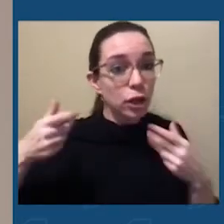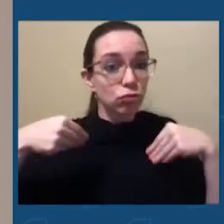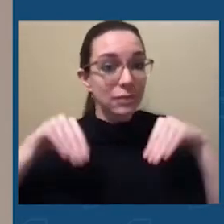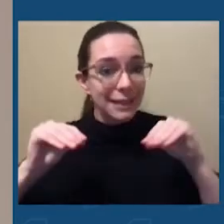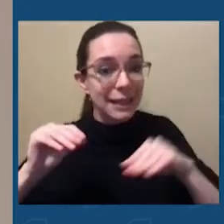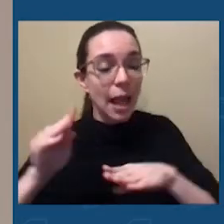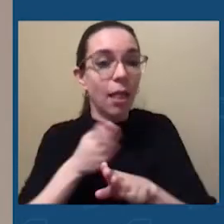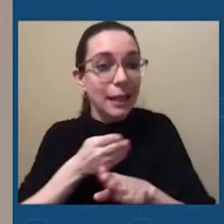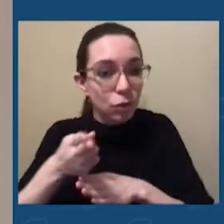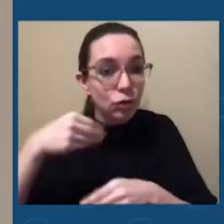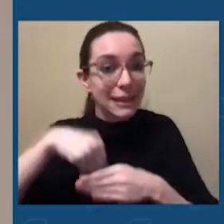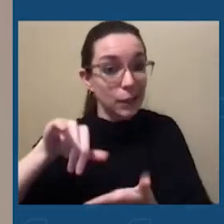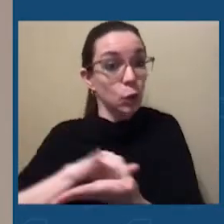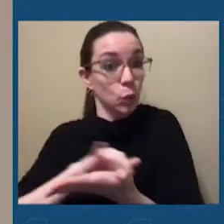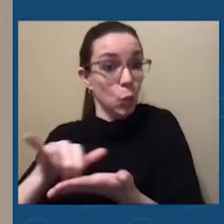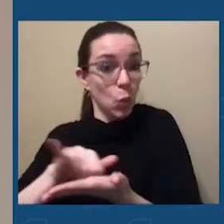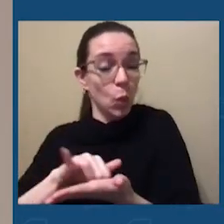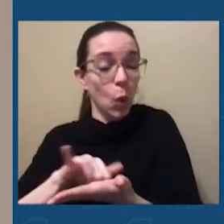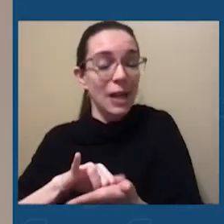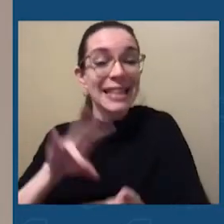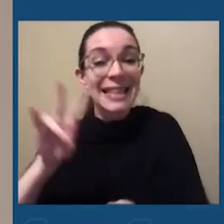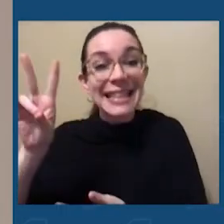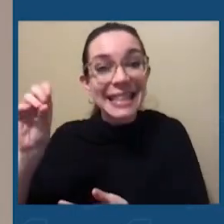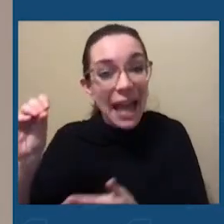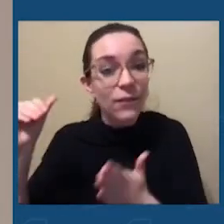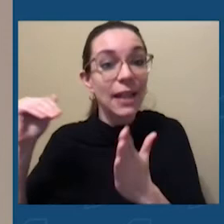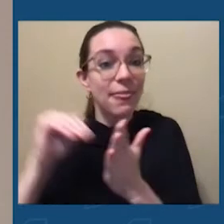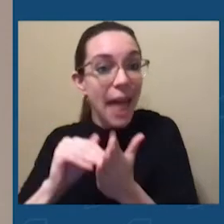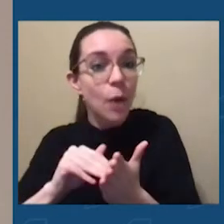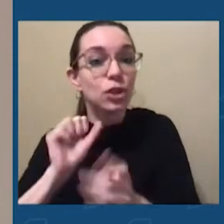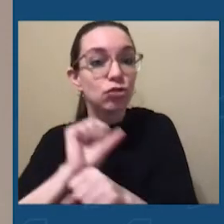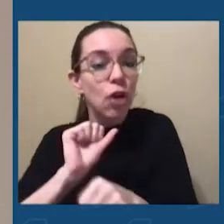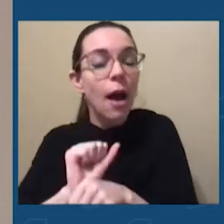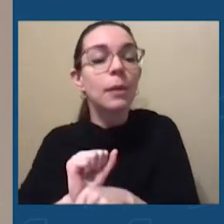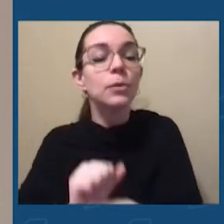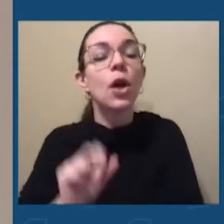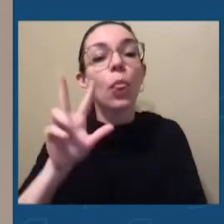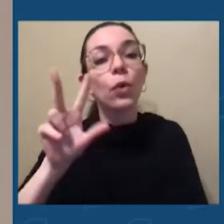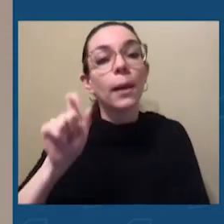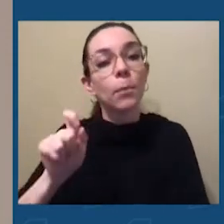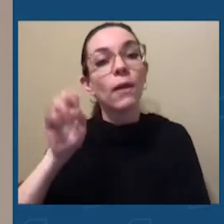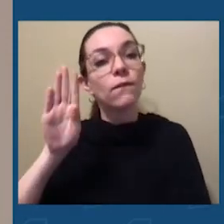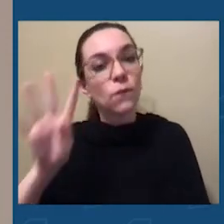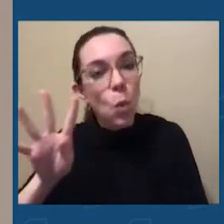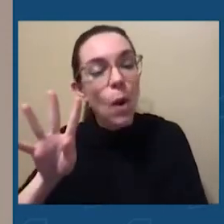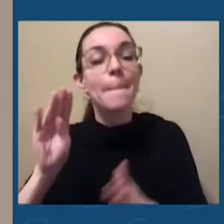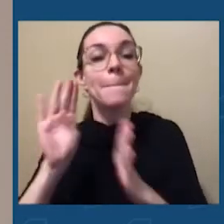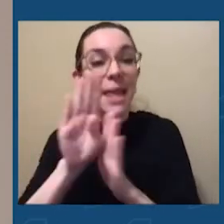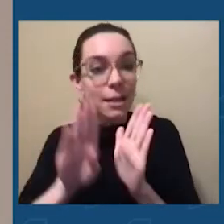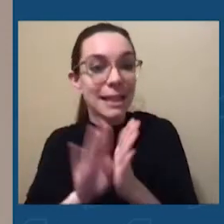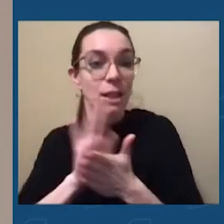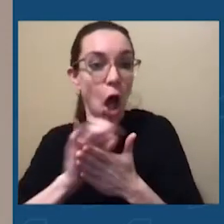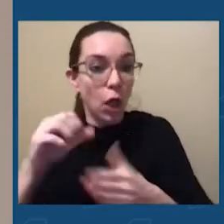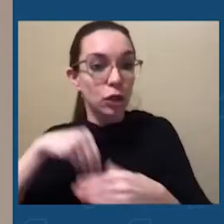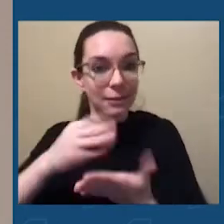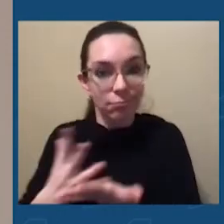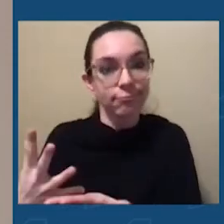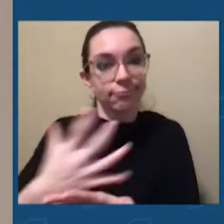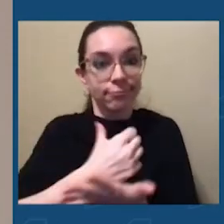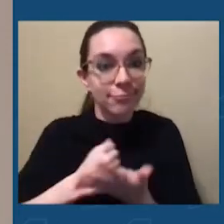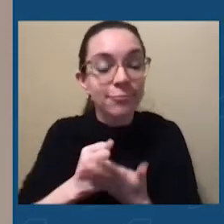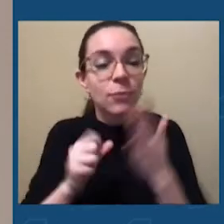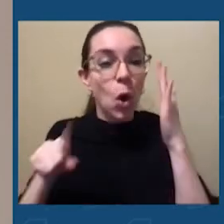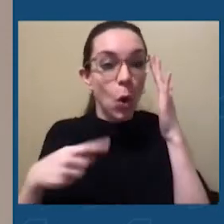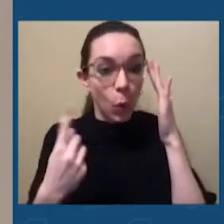York, 70,000 jobs, $4.3 billion in wages alone, in addition to what he said was a